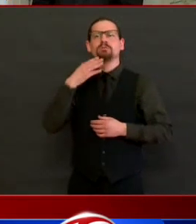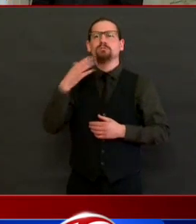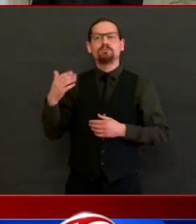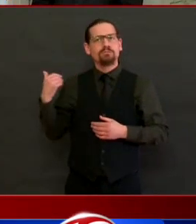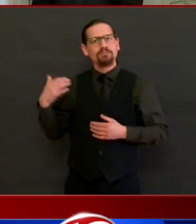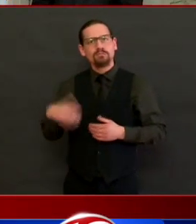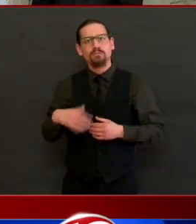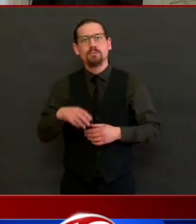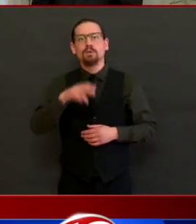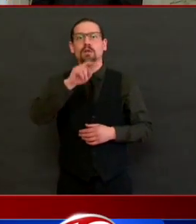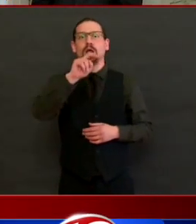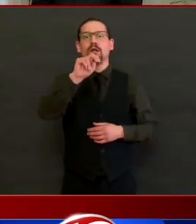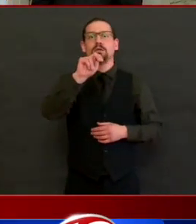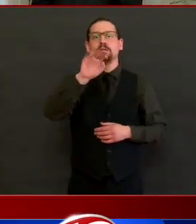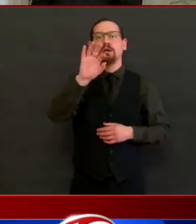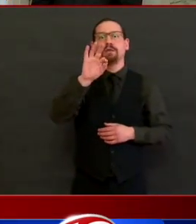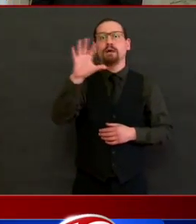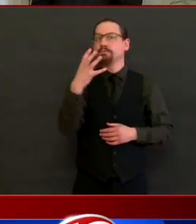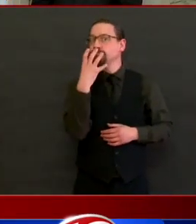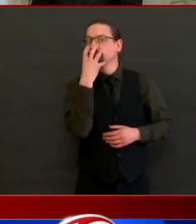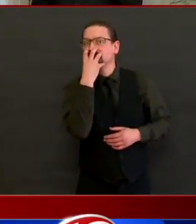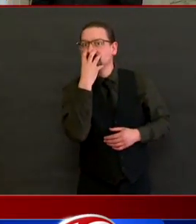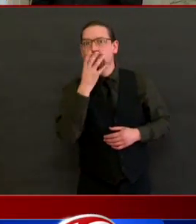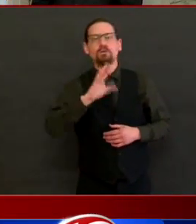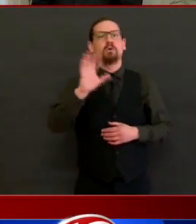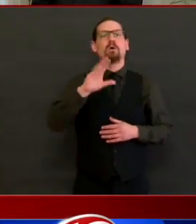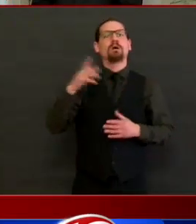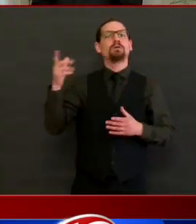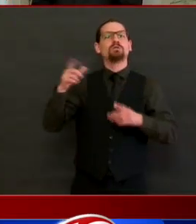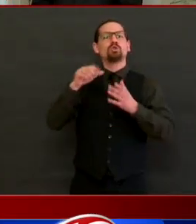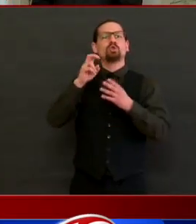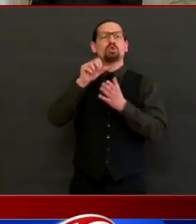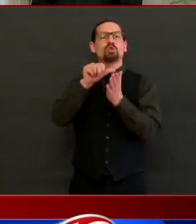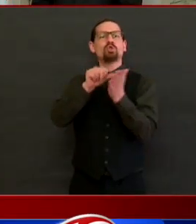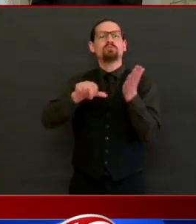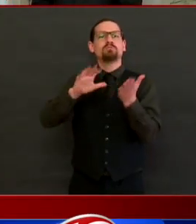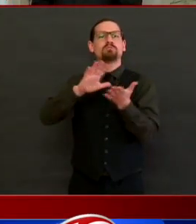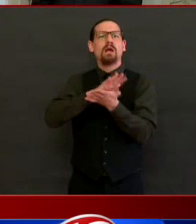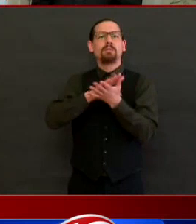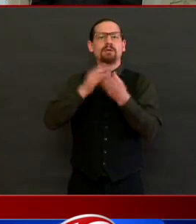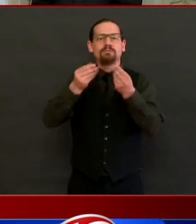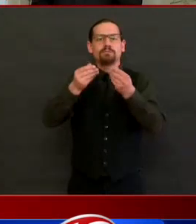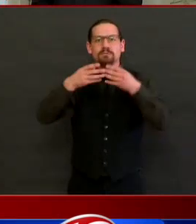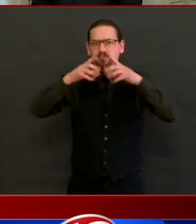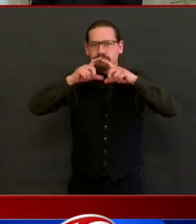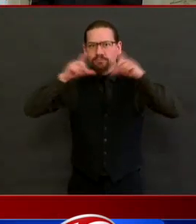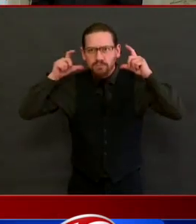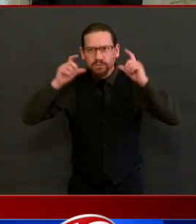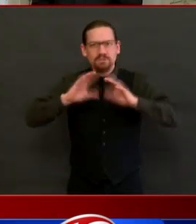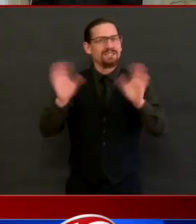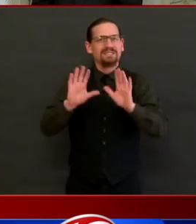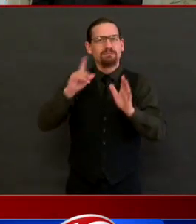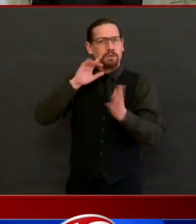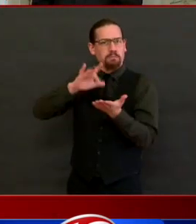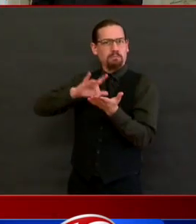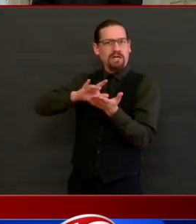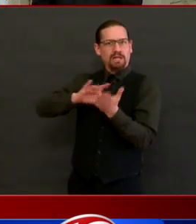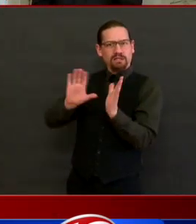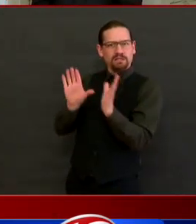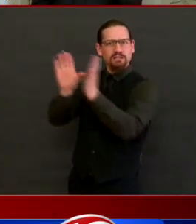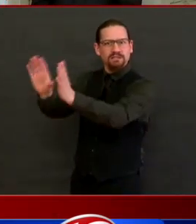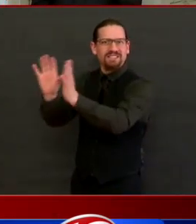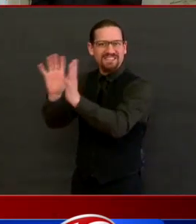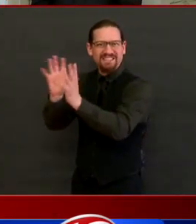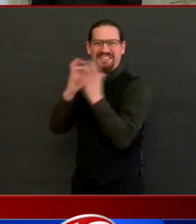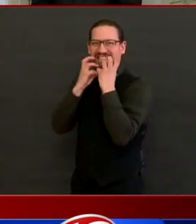or surgical masks, which are what healthcare workers are using in their specialized settings. We are talking